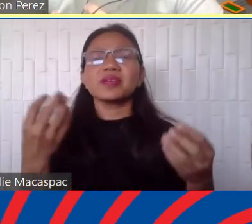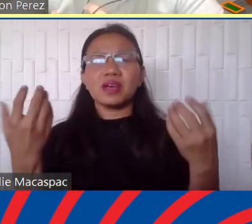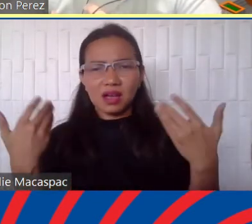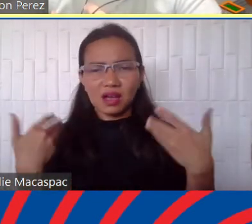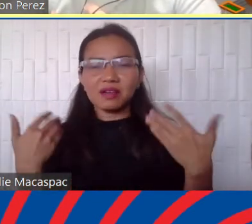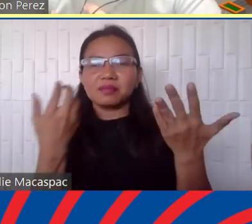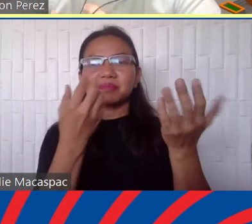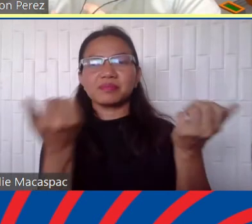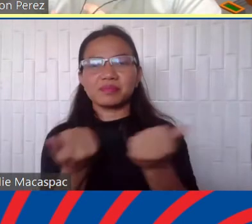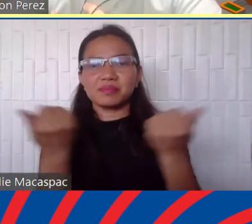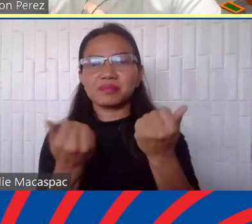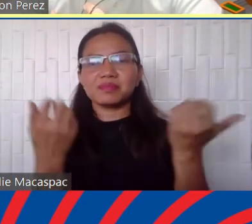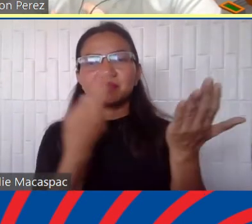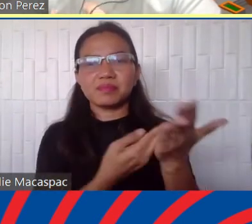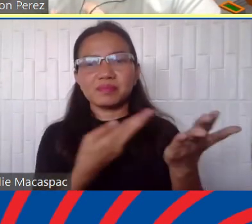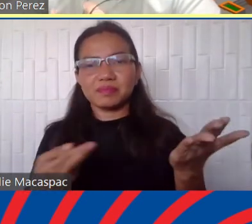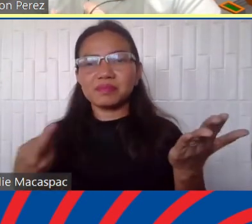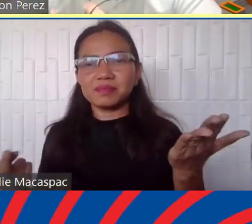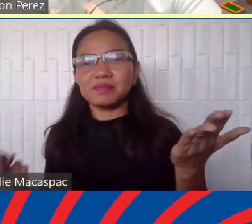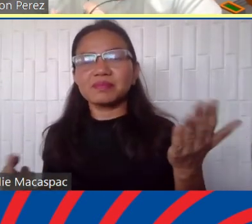there. I